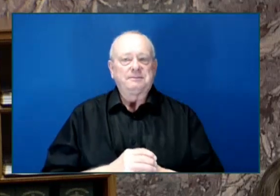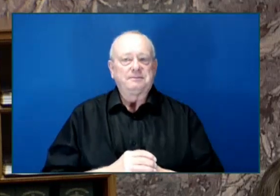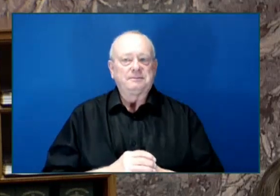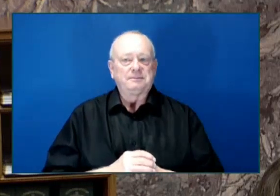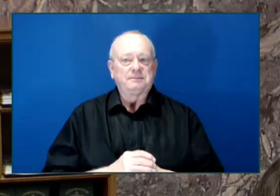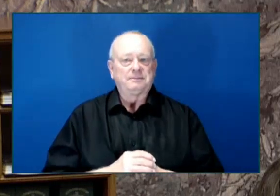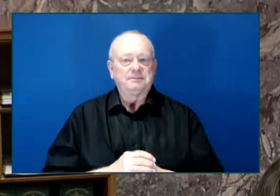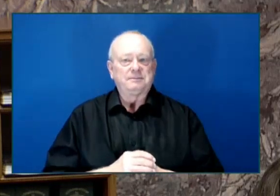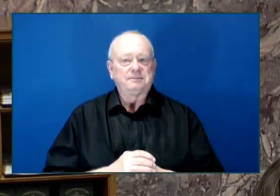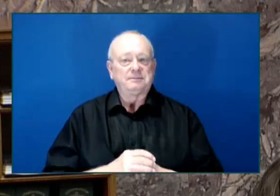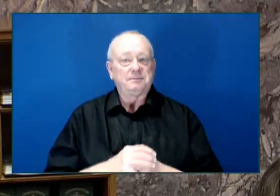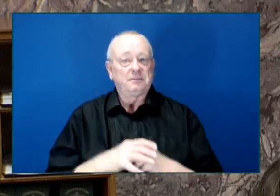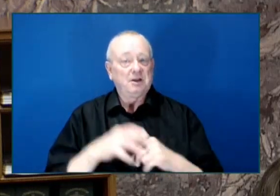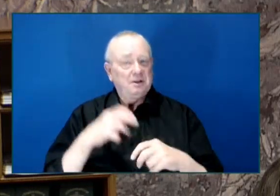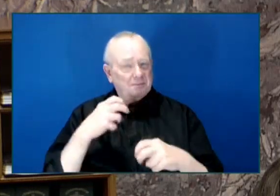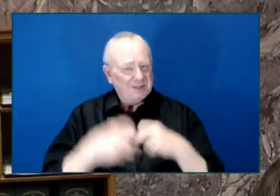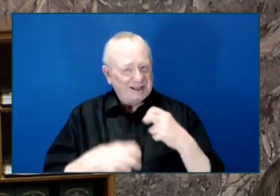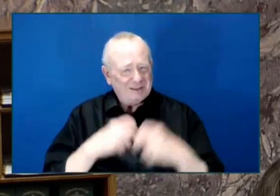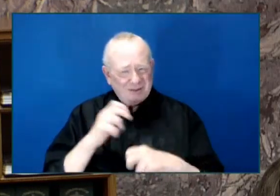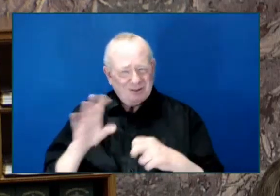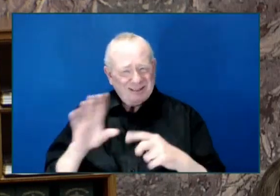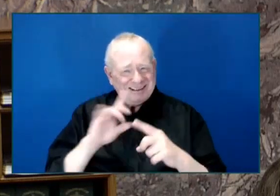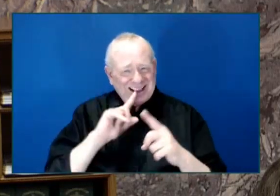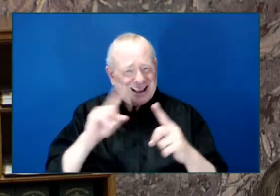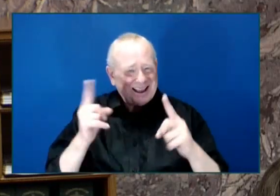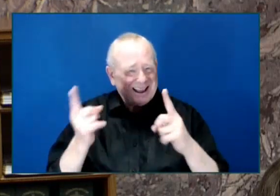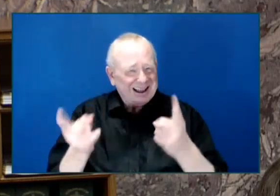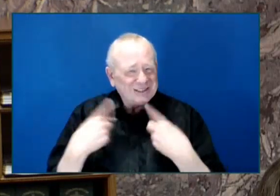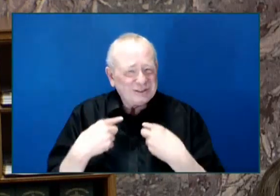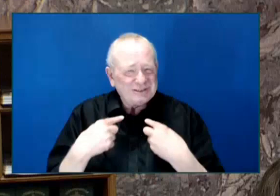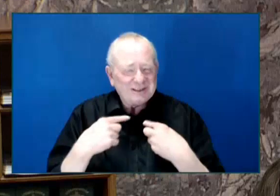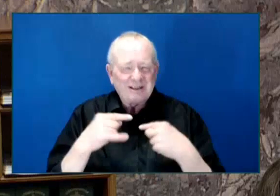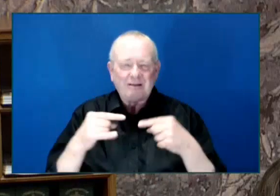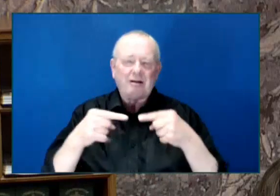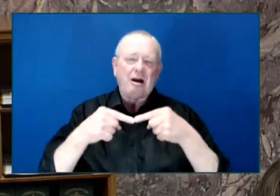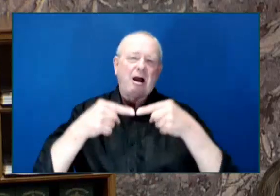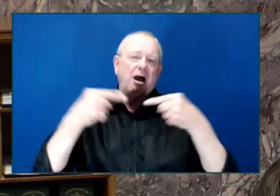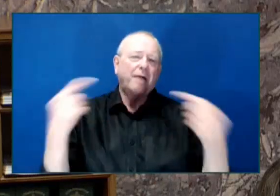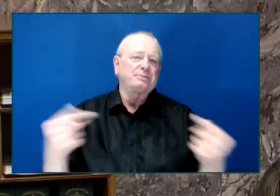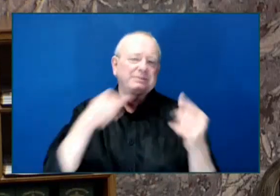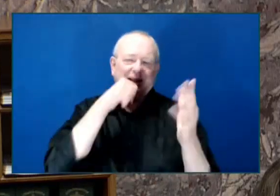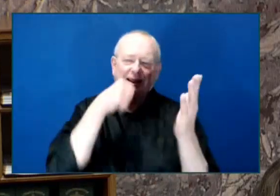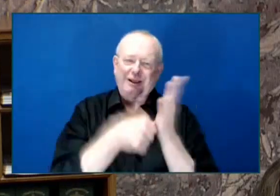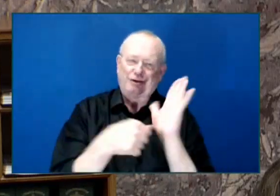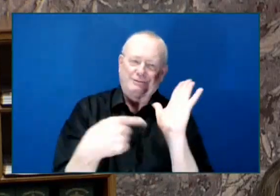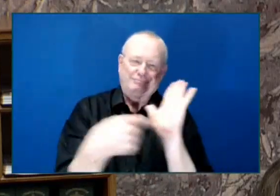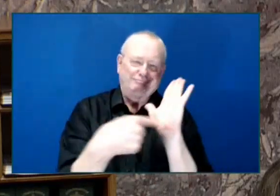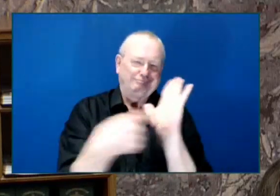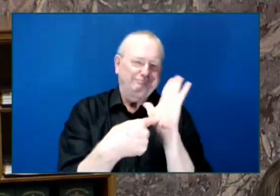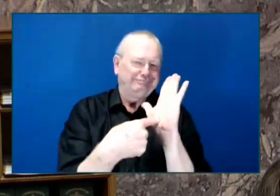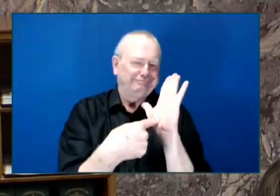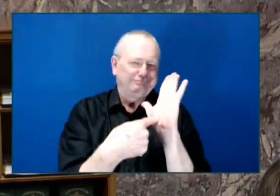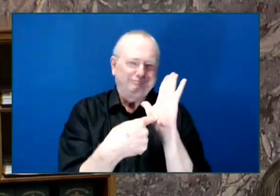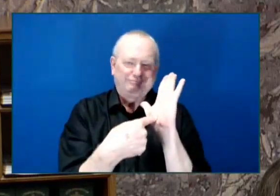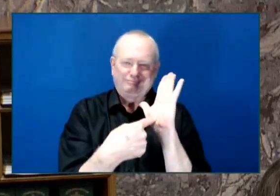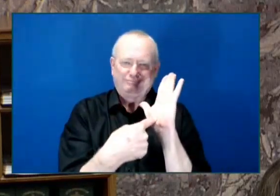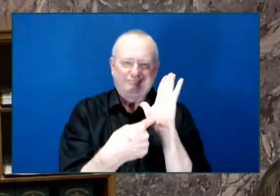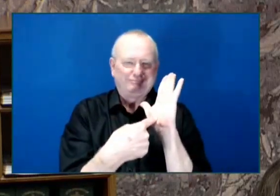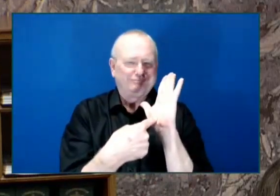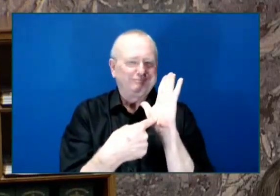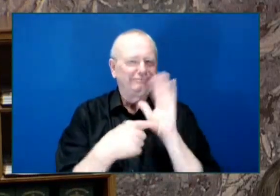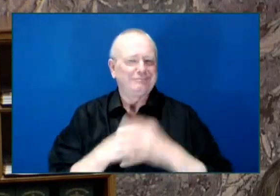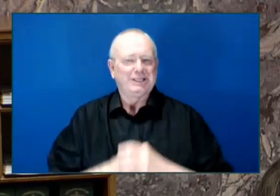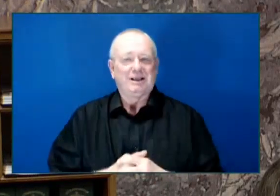actually saying in their letter. And I remind this House, it was only after a widespread backlash and the fierce resistance